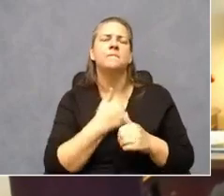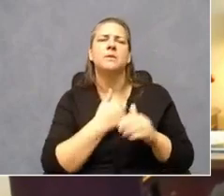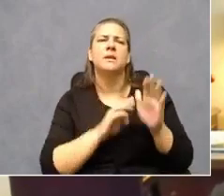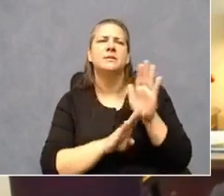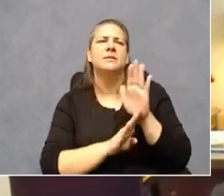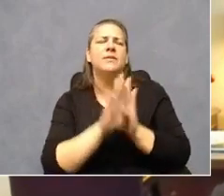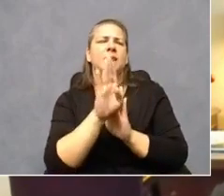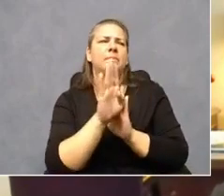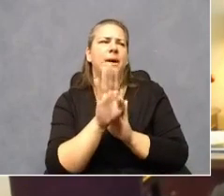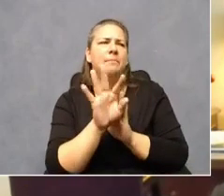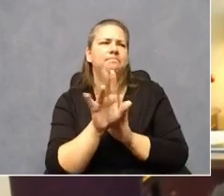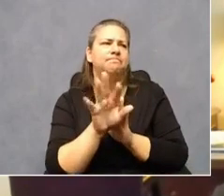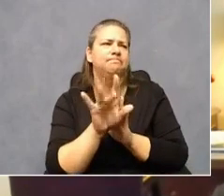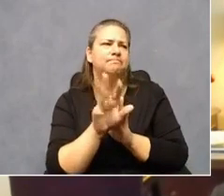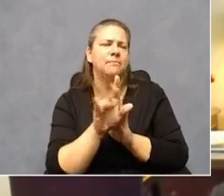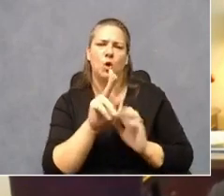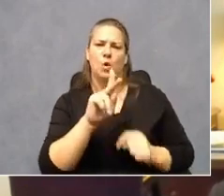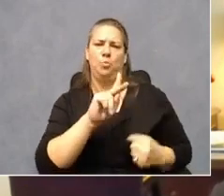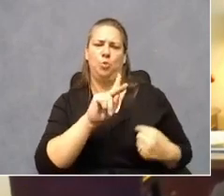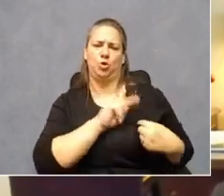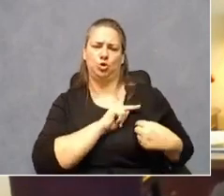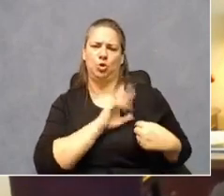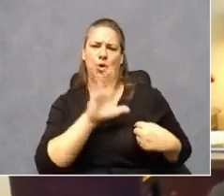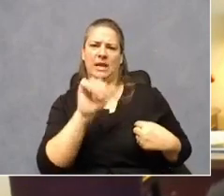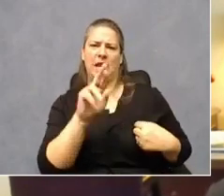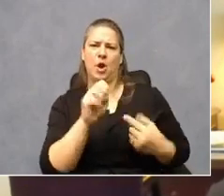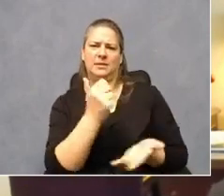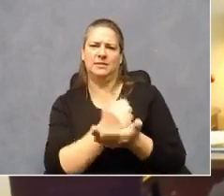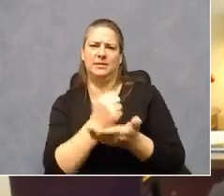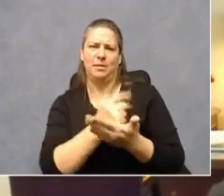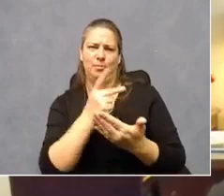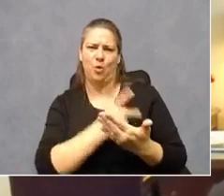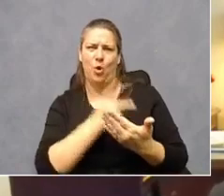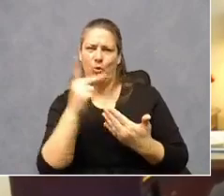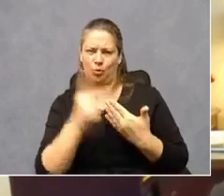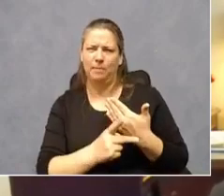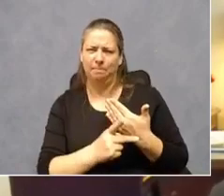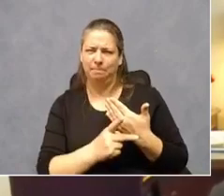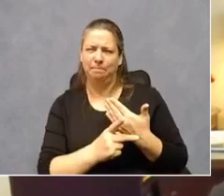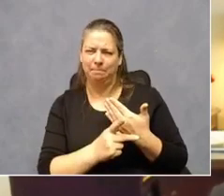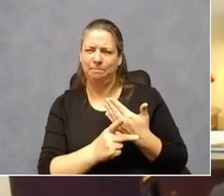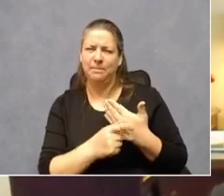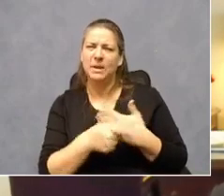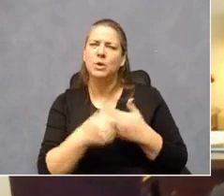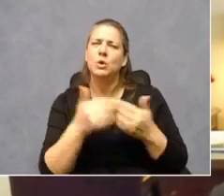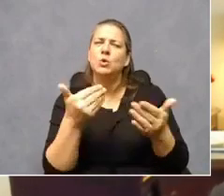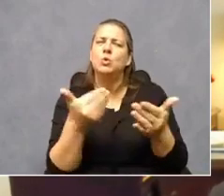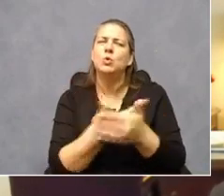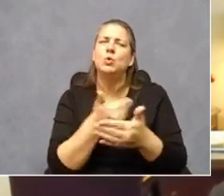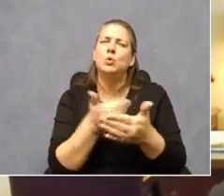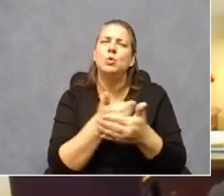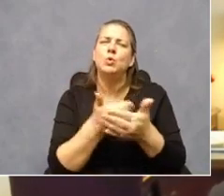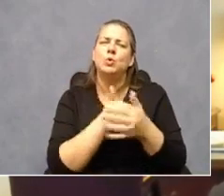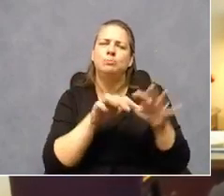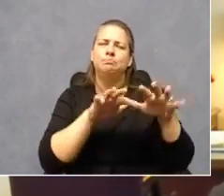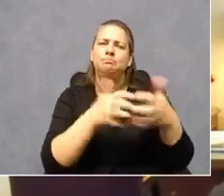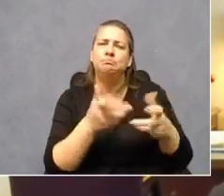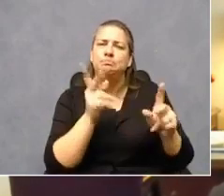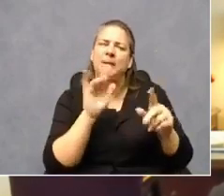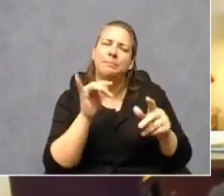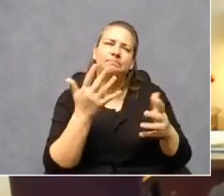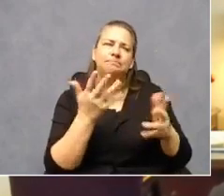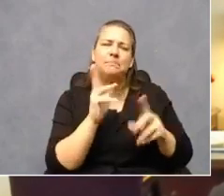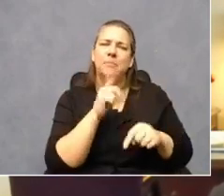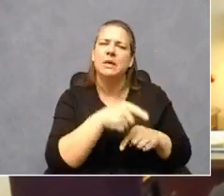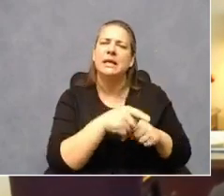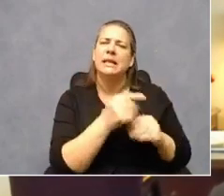a personal care assistance program. It's sort of a new category of individuals who can work in very limited roles in